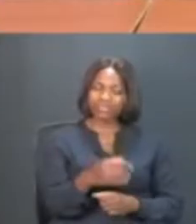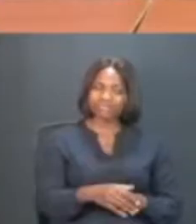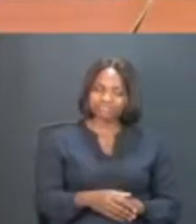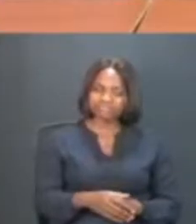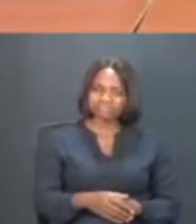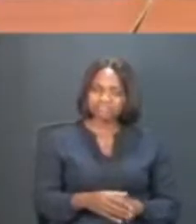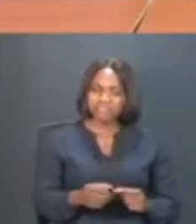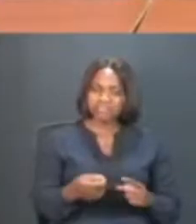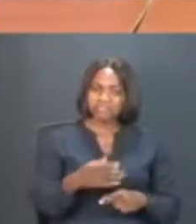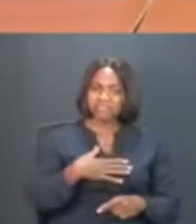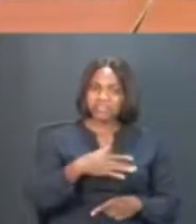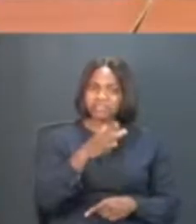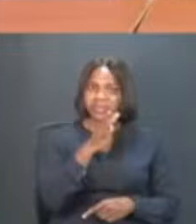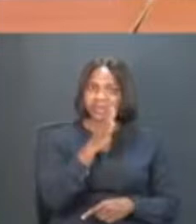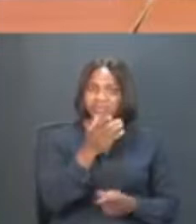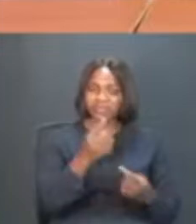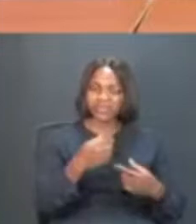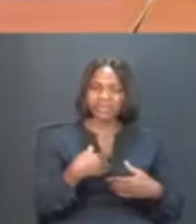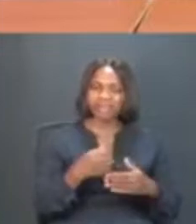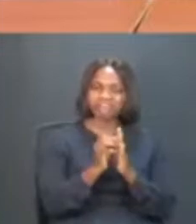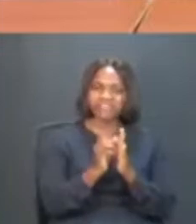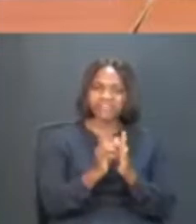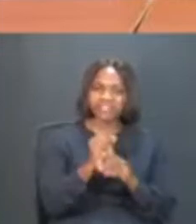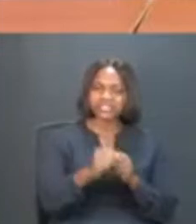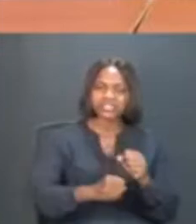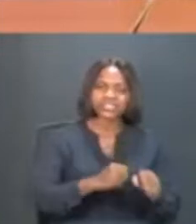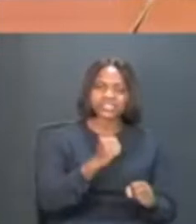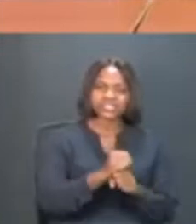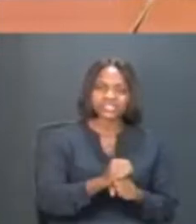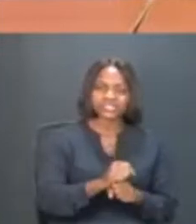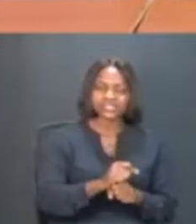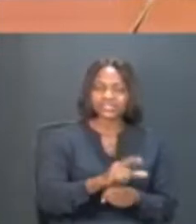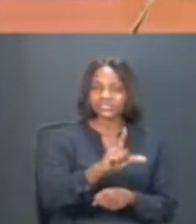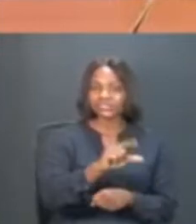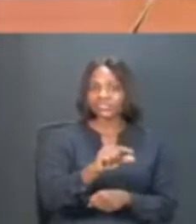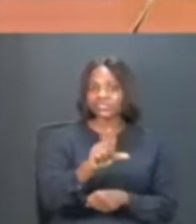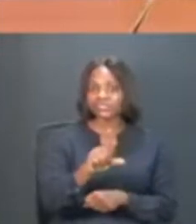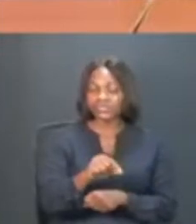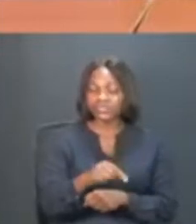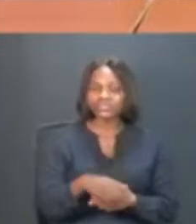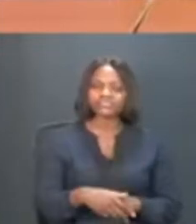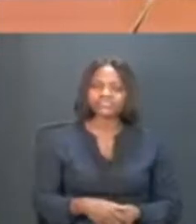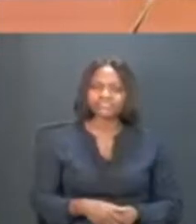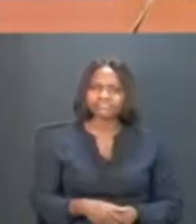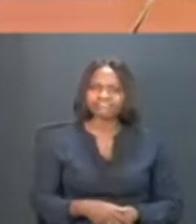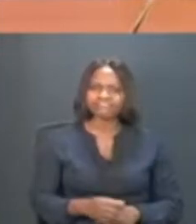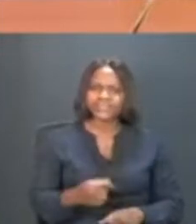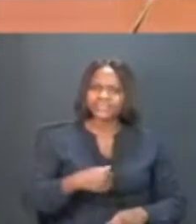cancer in 2020, and